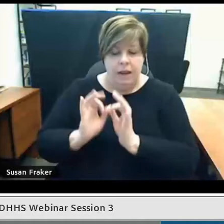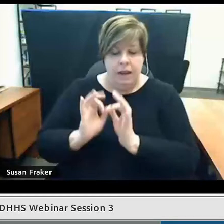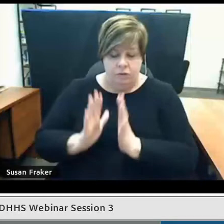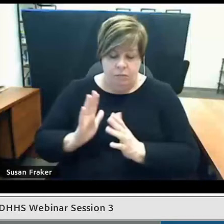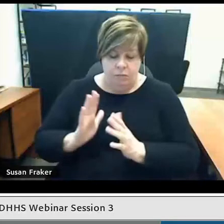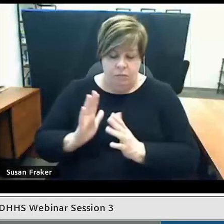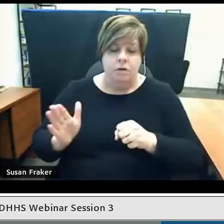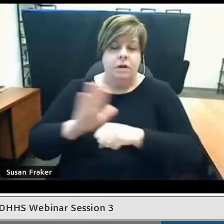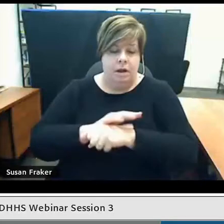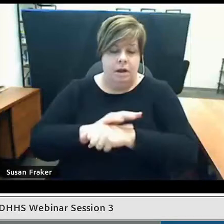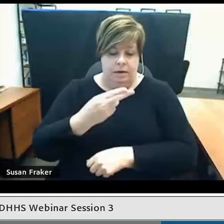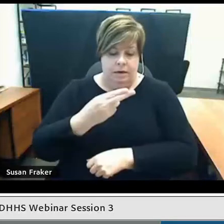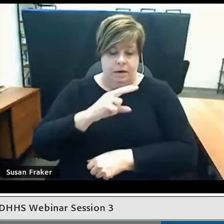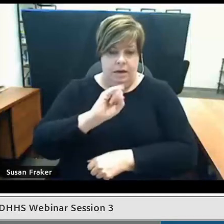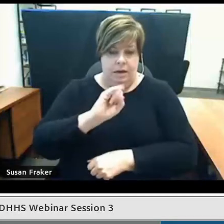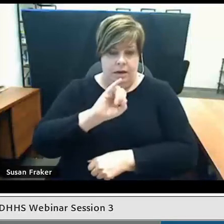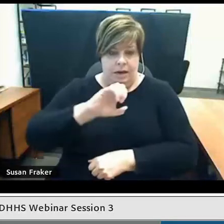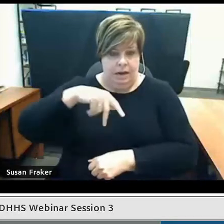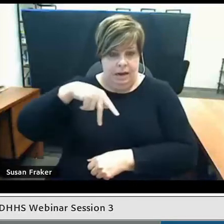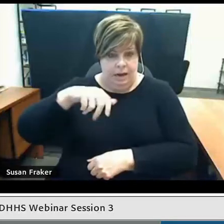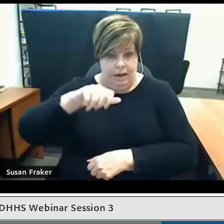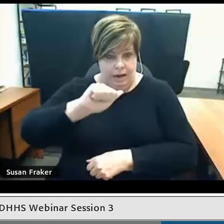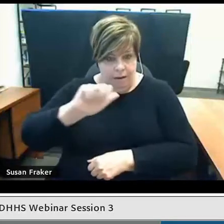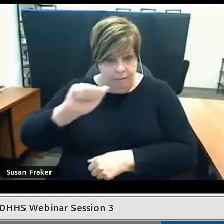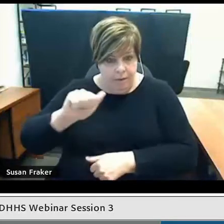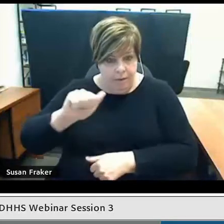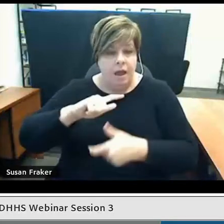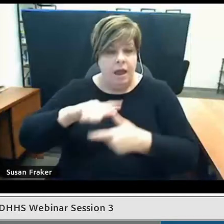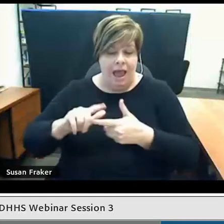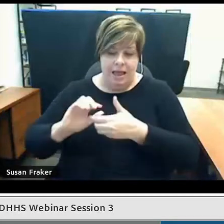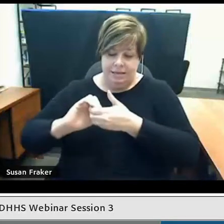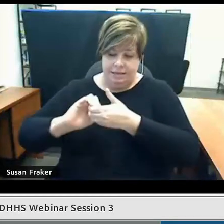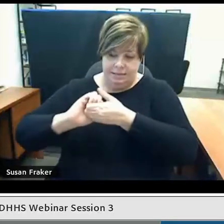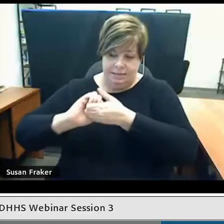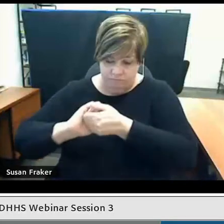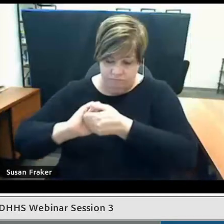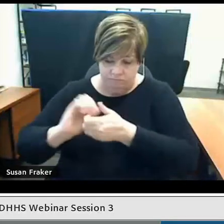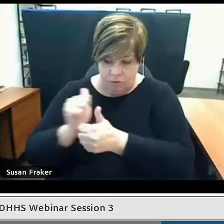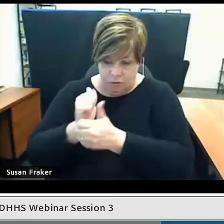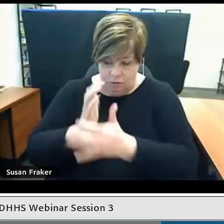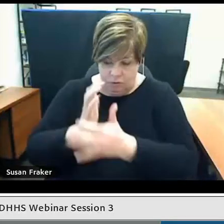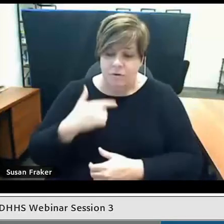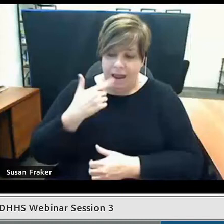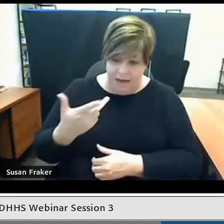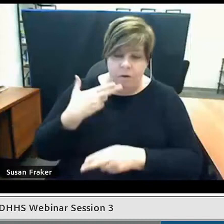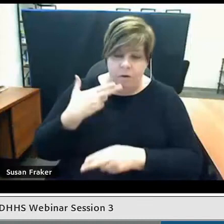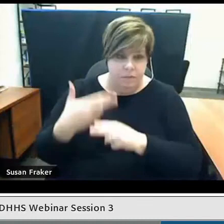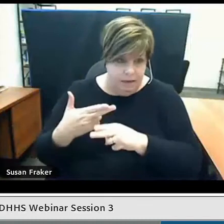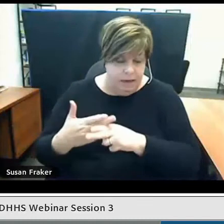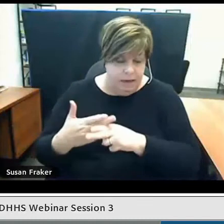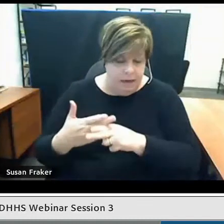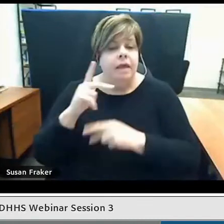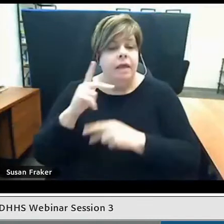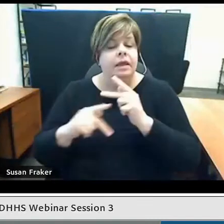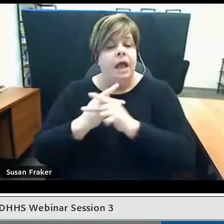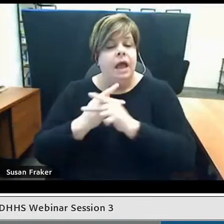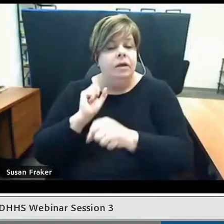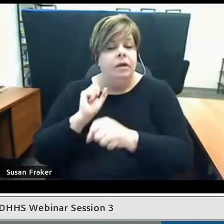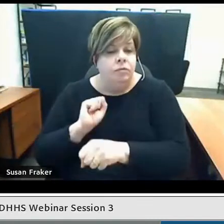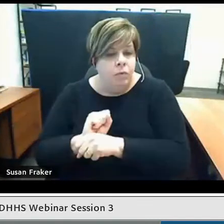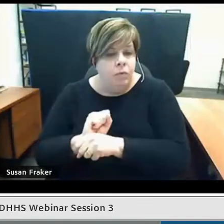covered under HIPAA as business associates, so you can provide the name of the individual and the type of assignment. This